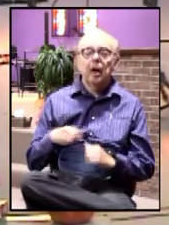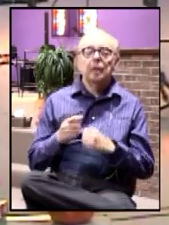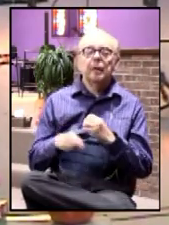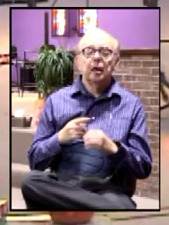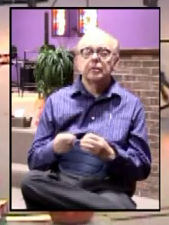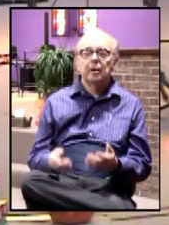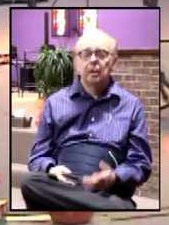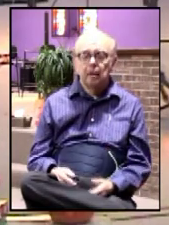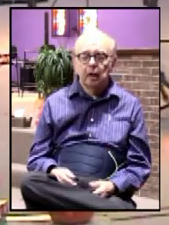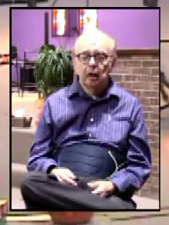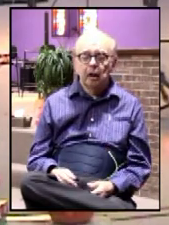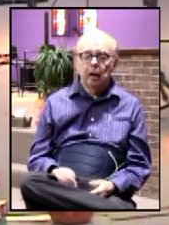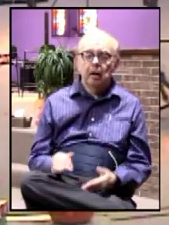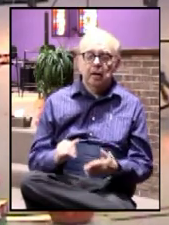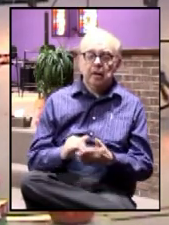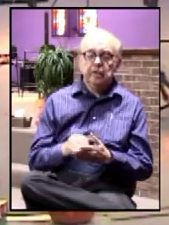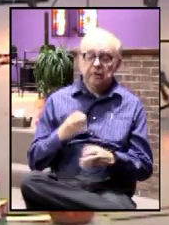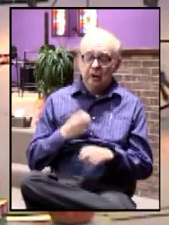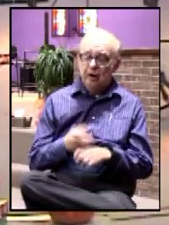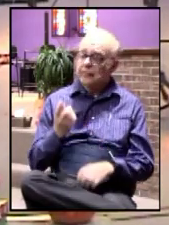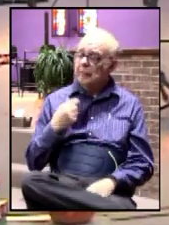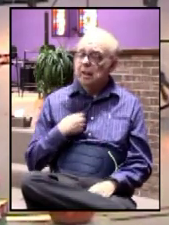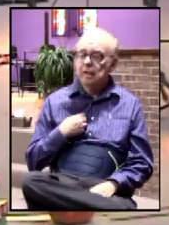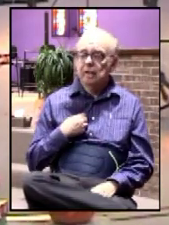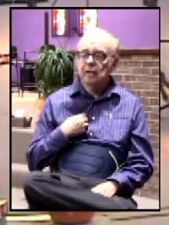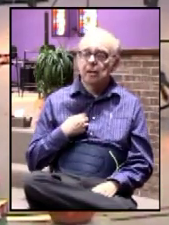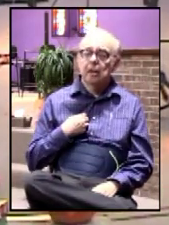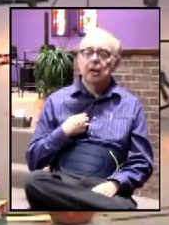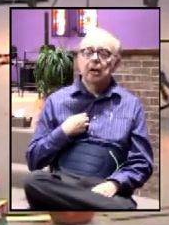about, and this one's kind of hard for me,